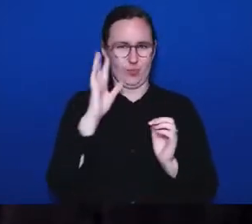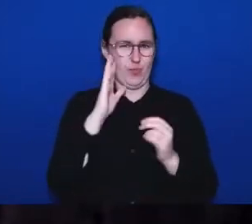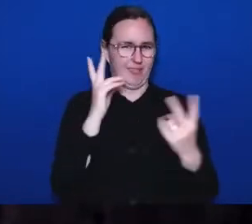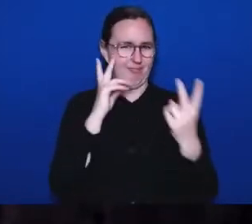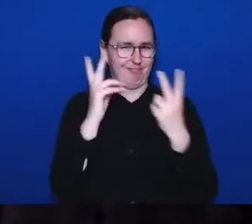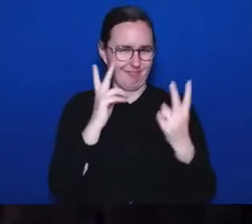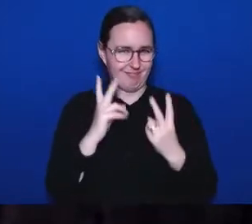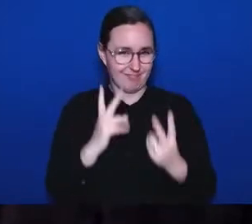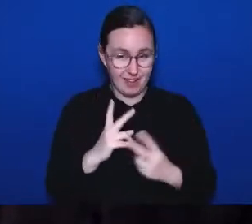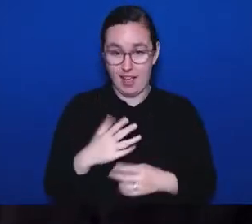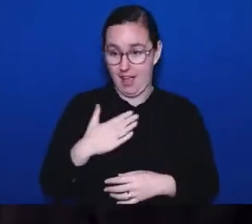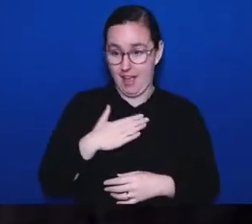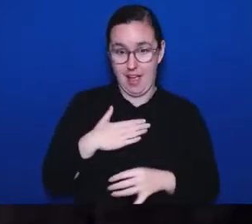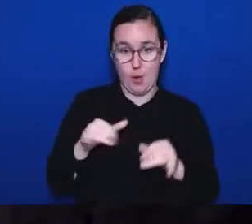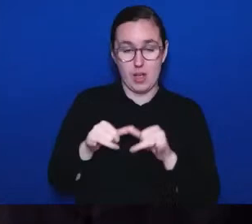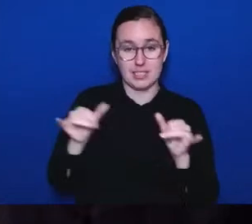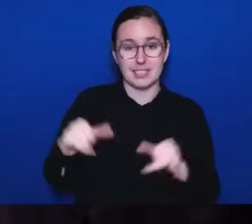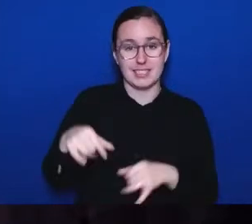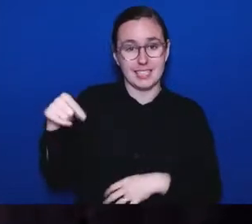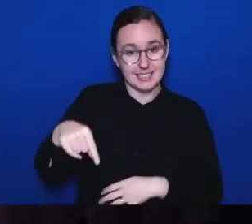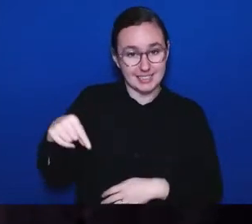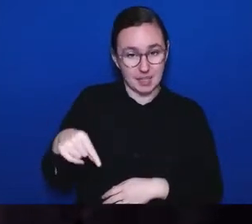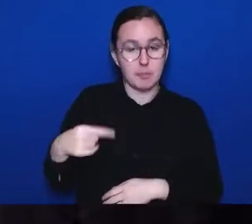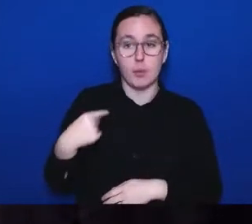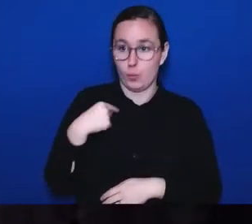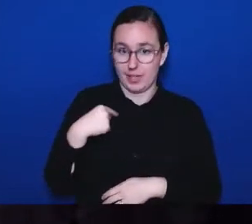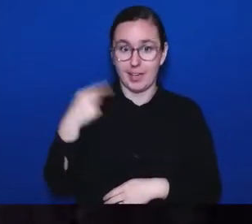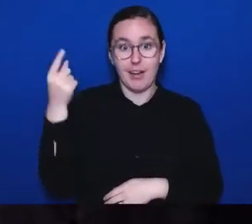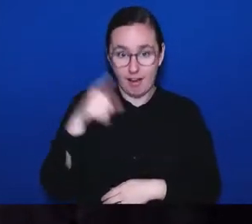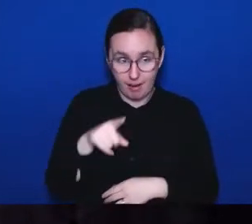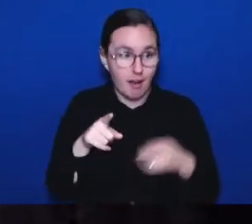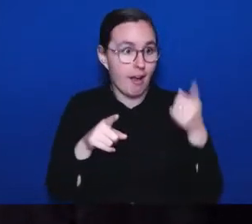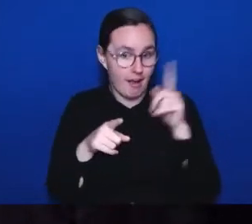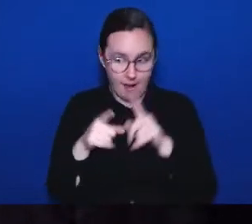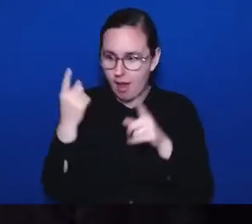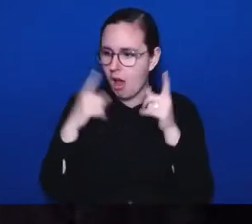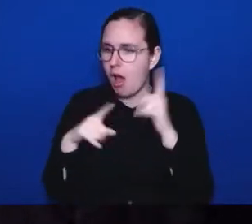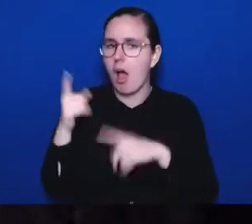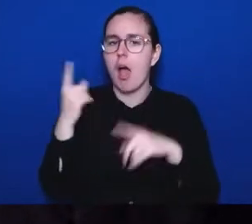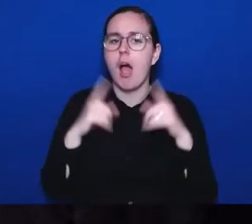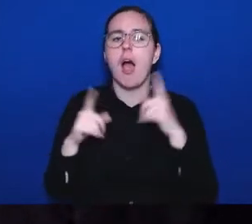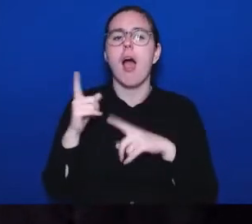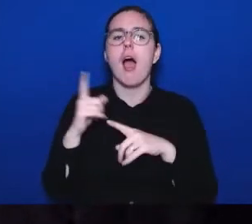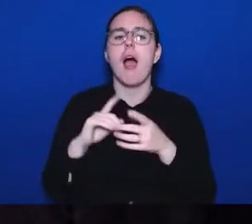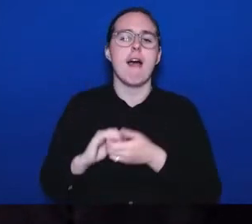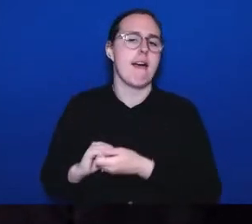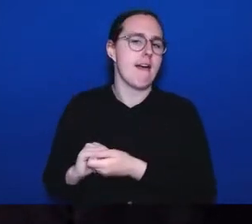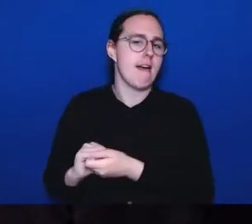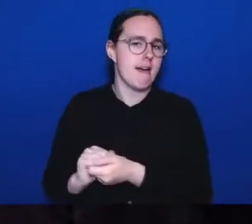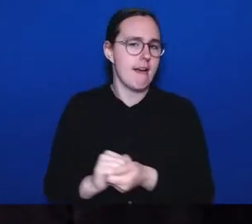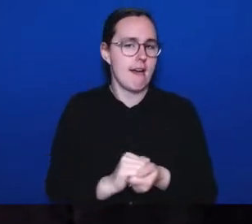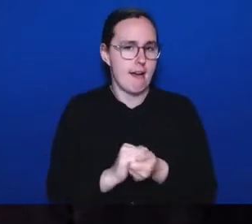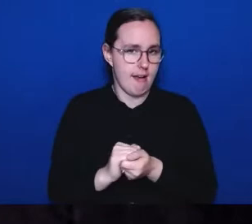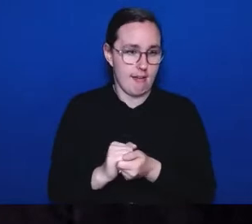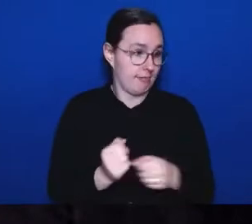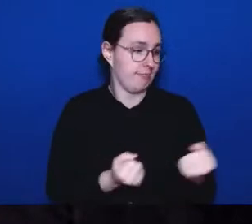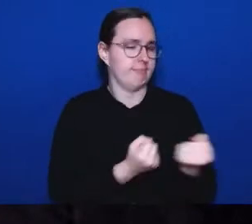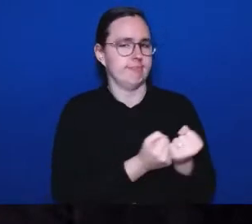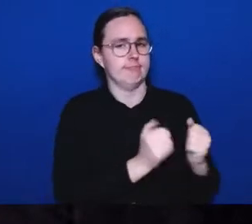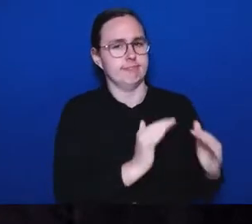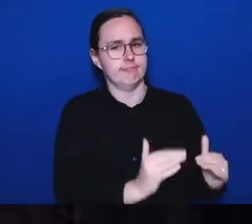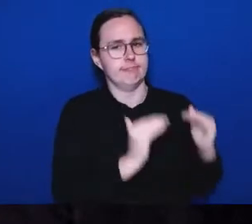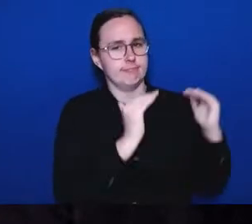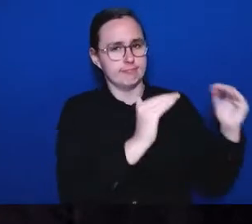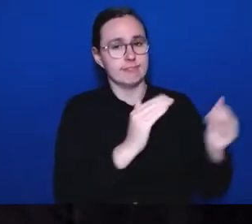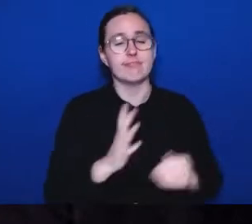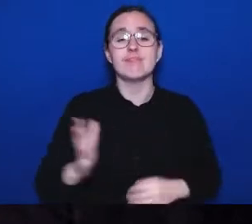to have a system that responds adequately to the interests of patients. We've had over time a fairly diffuse system. This is